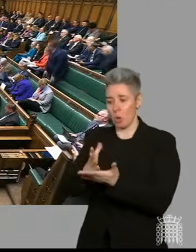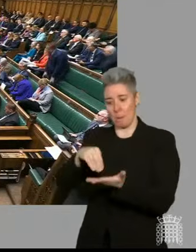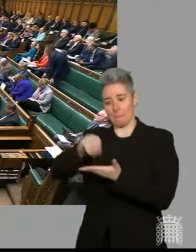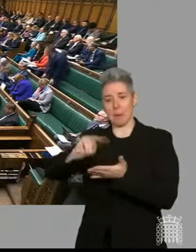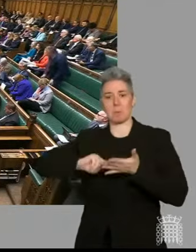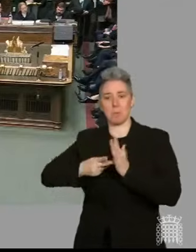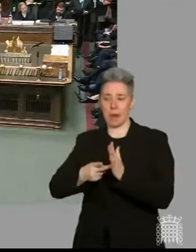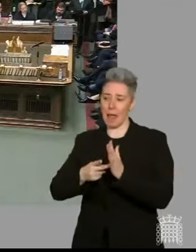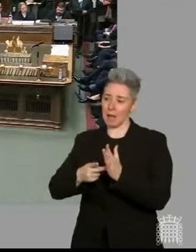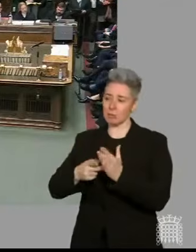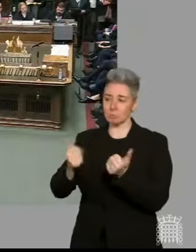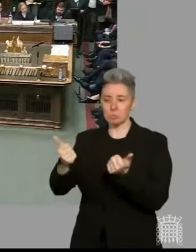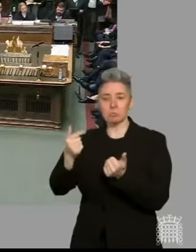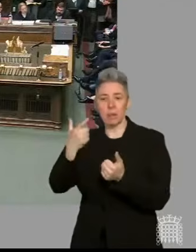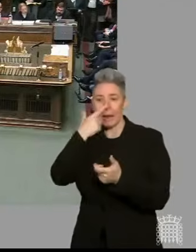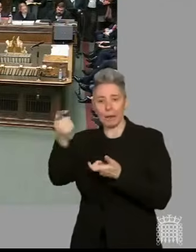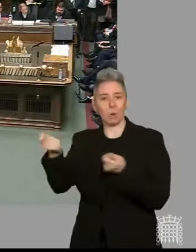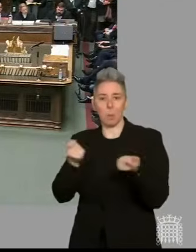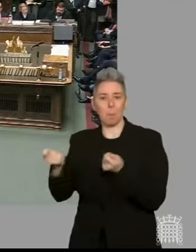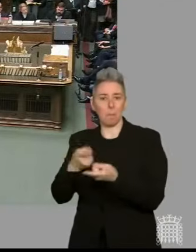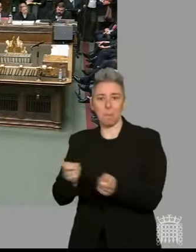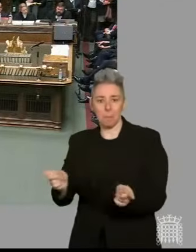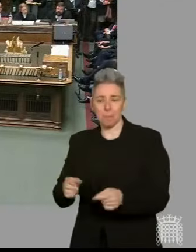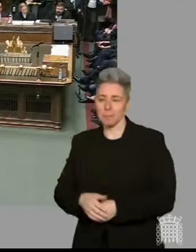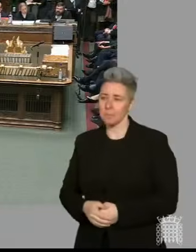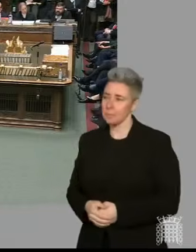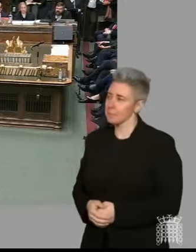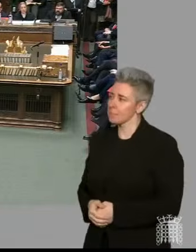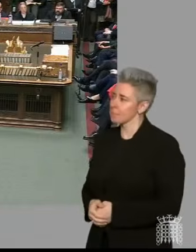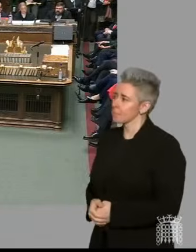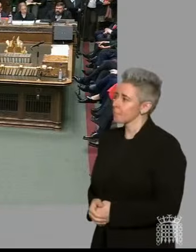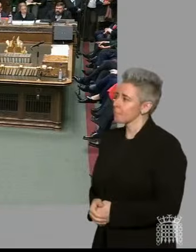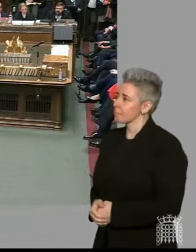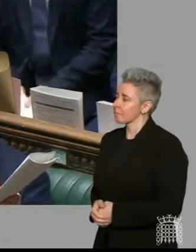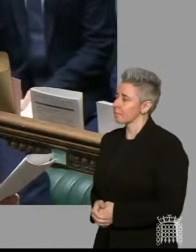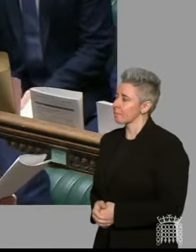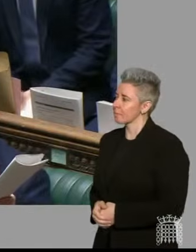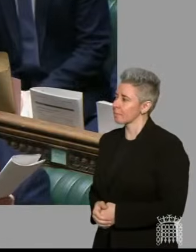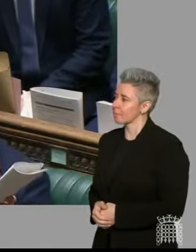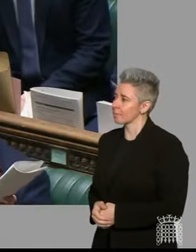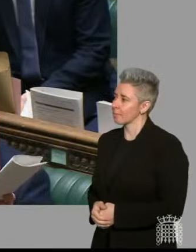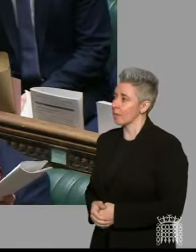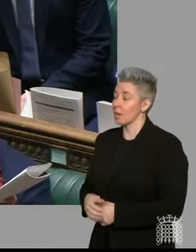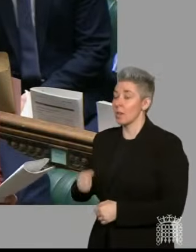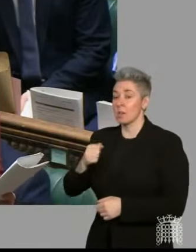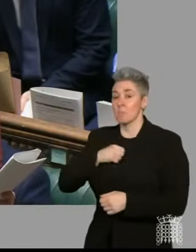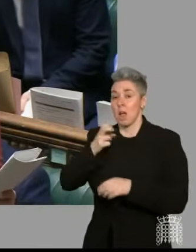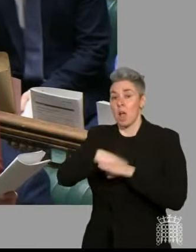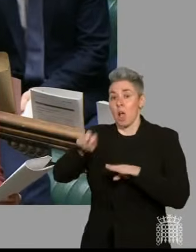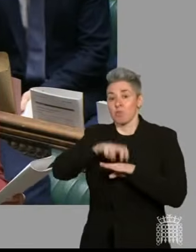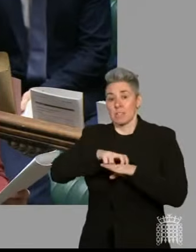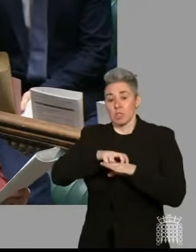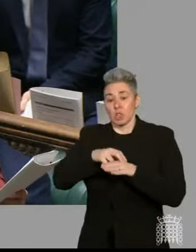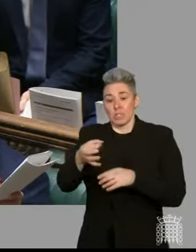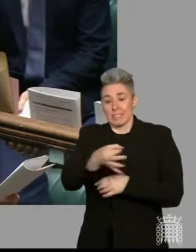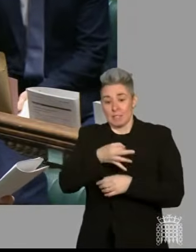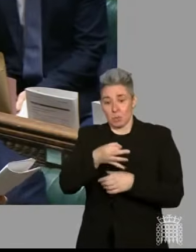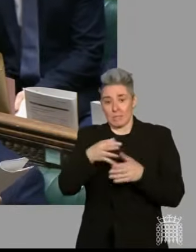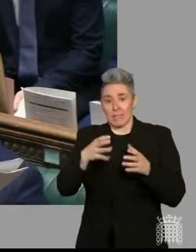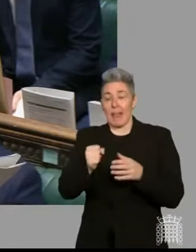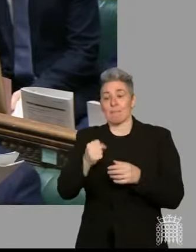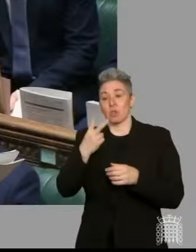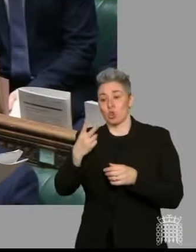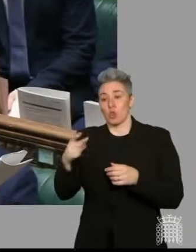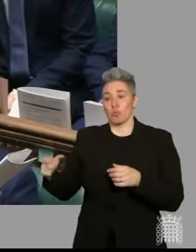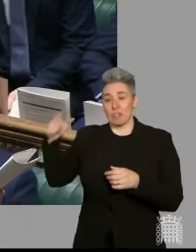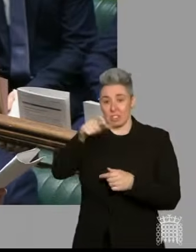Mr Speaker, my island constituency of Unismorn is accessed via two bridges, the Menai Suspension Bridge and the Britannia Bridge. Holyhead is the